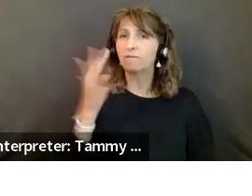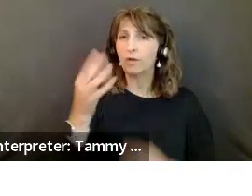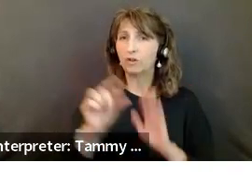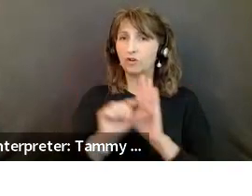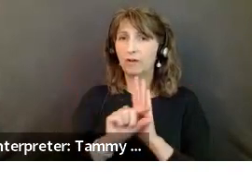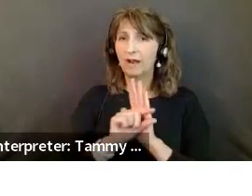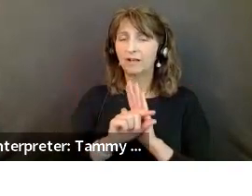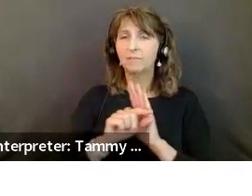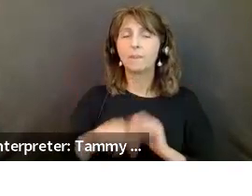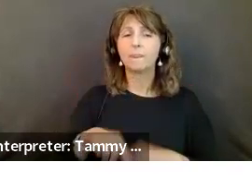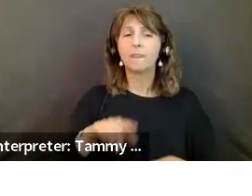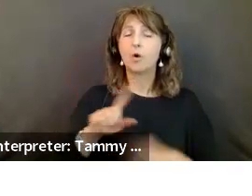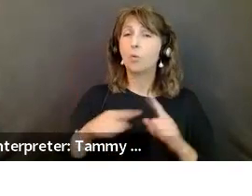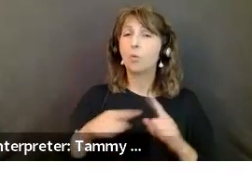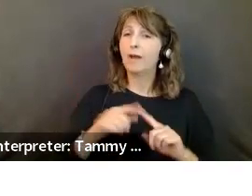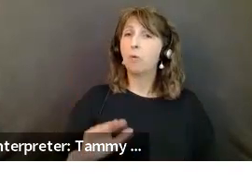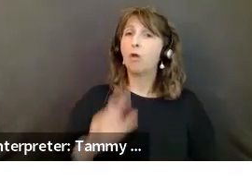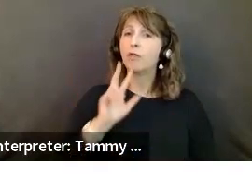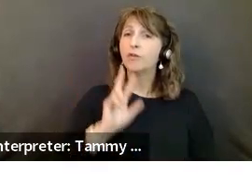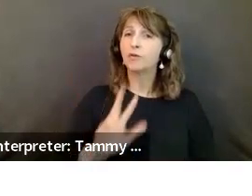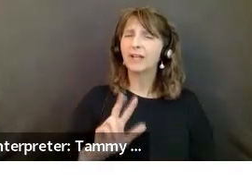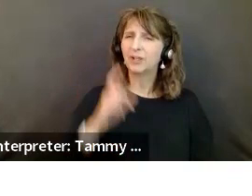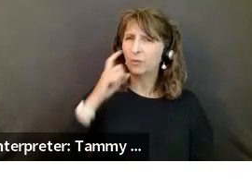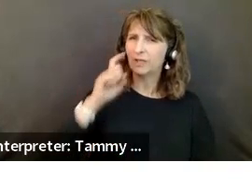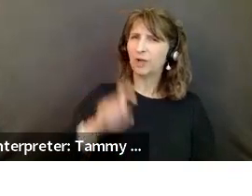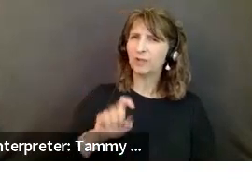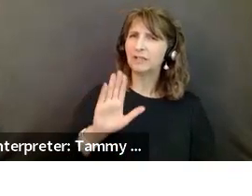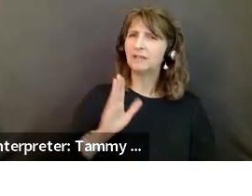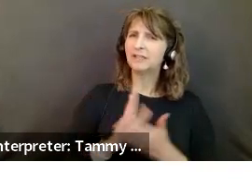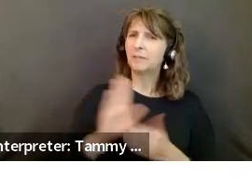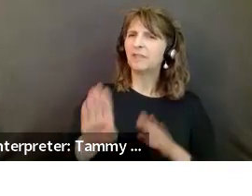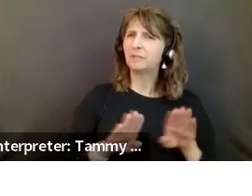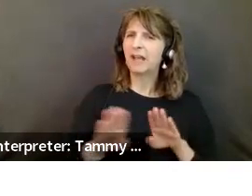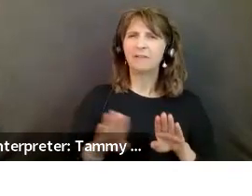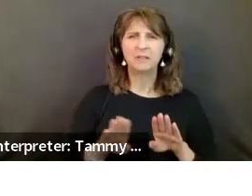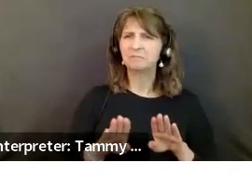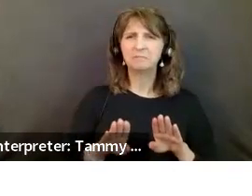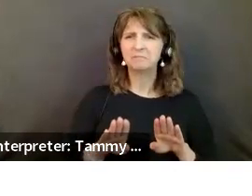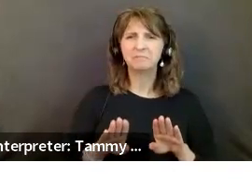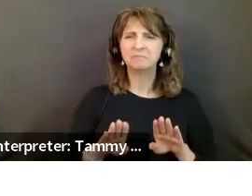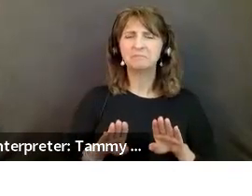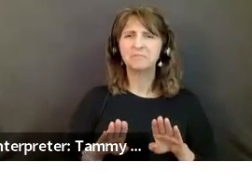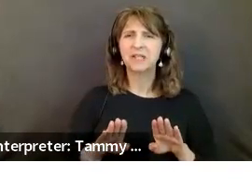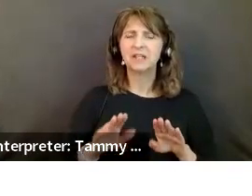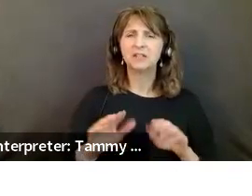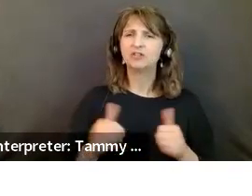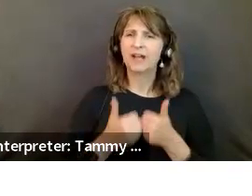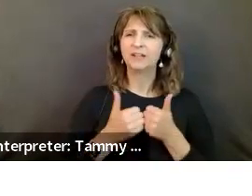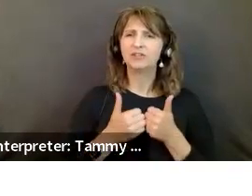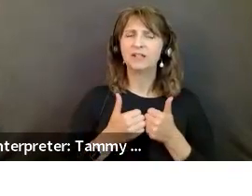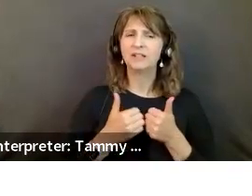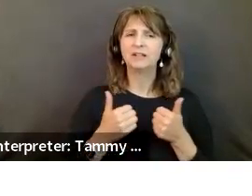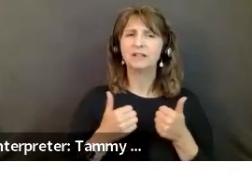started noticing that he had some very challenging behaviors. And he was